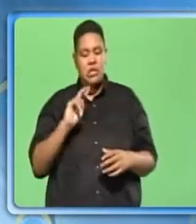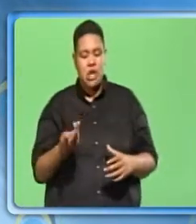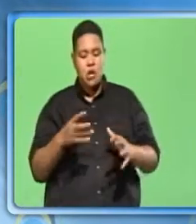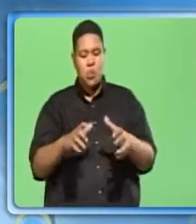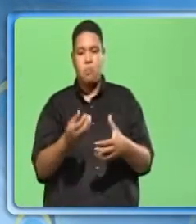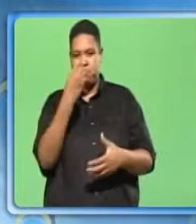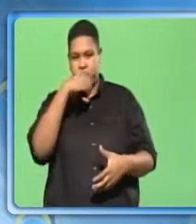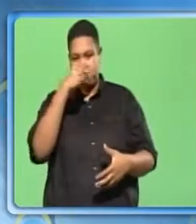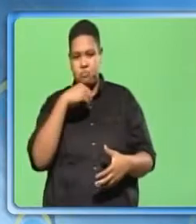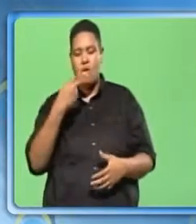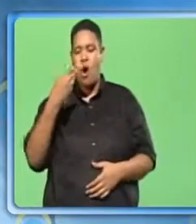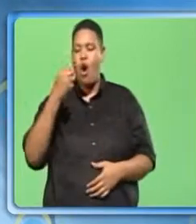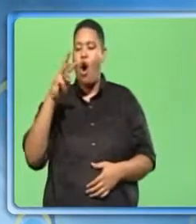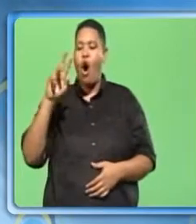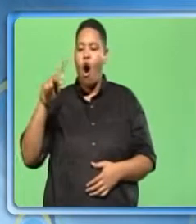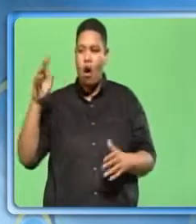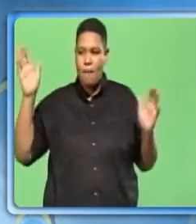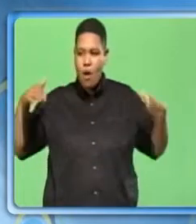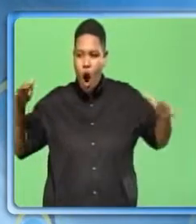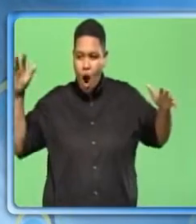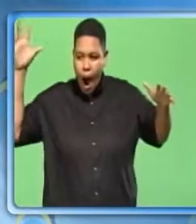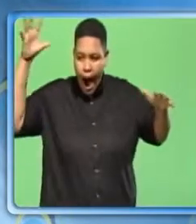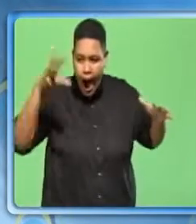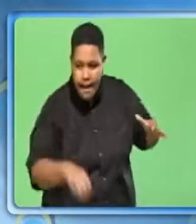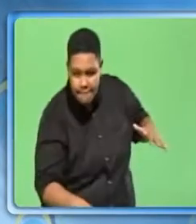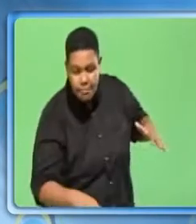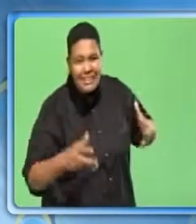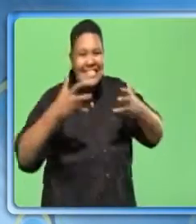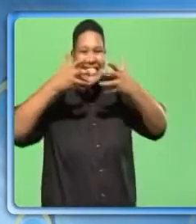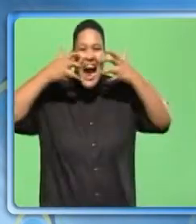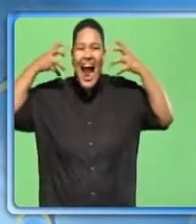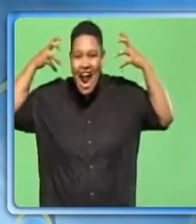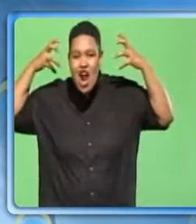consumers. Hawk, tiger,